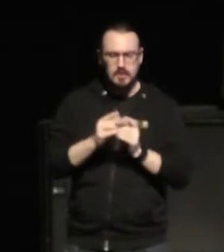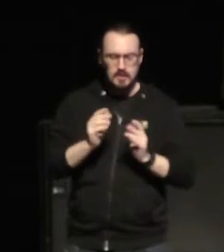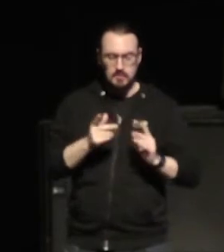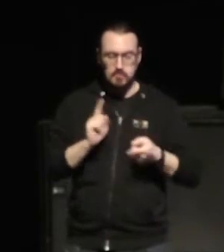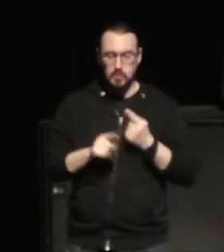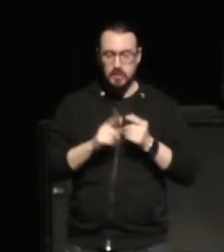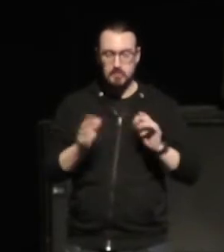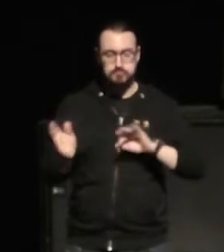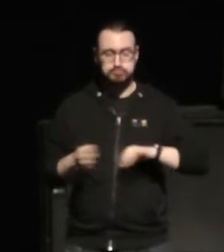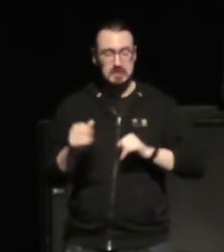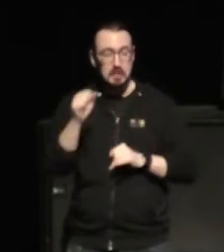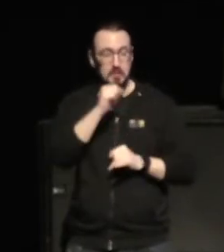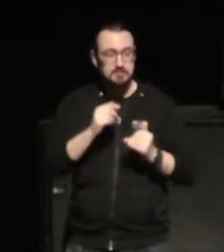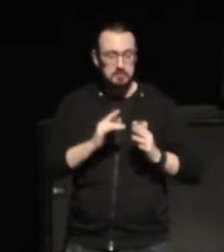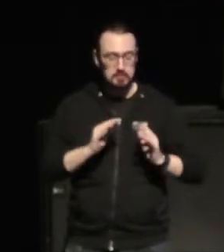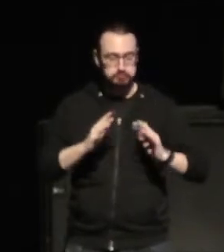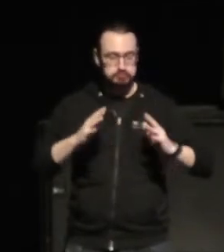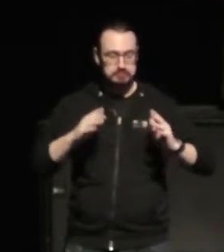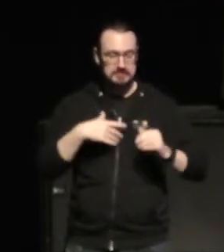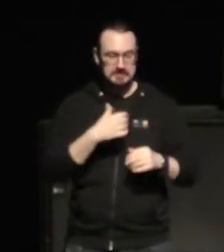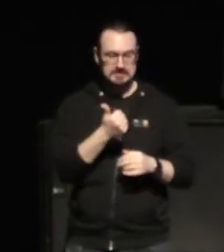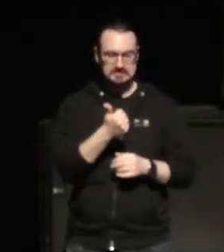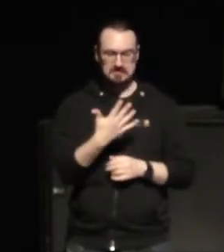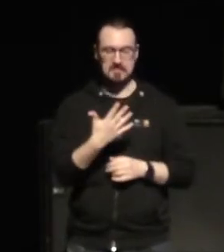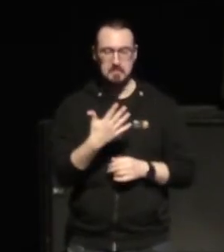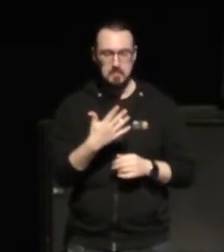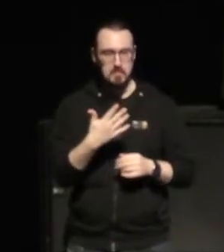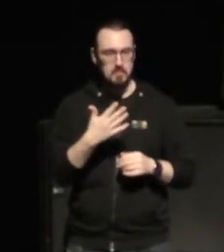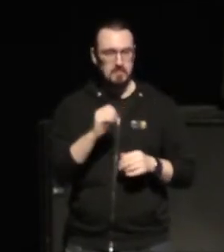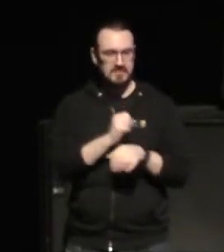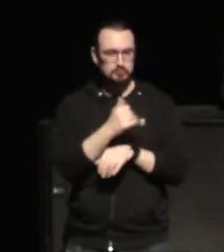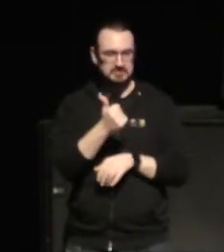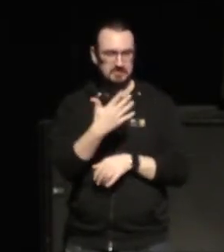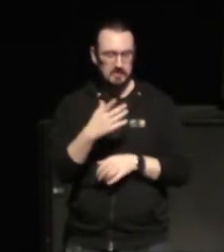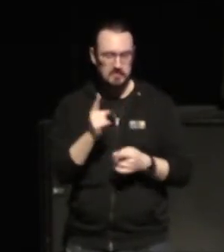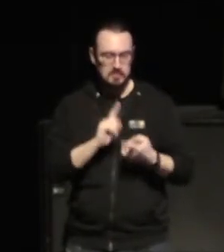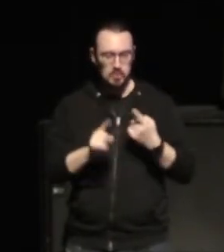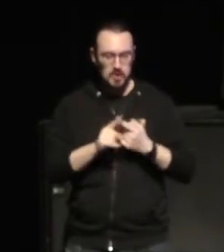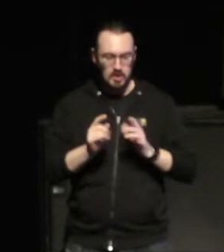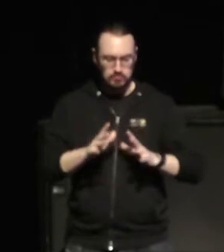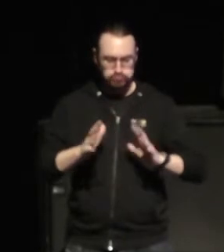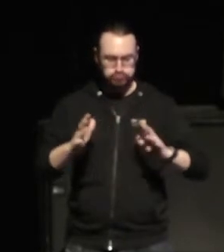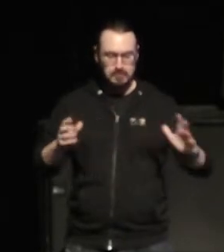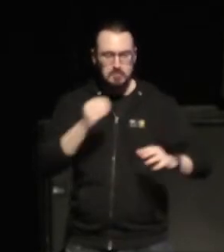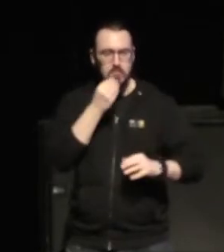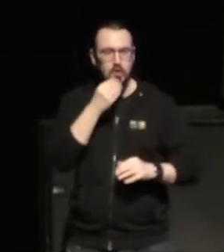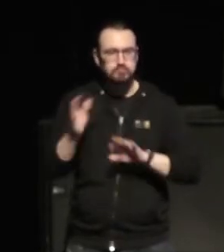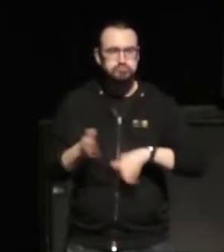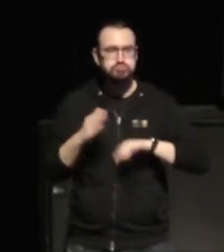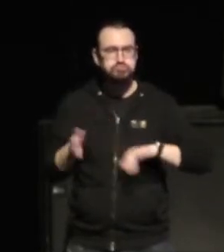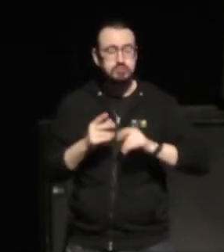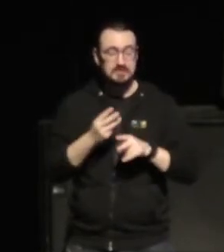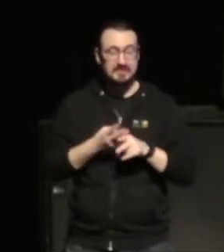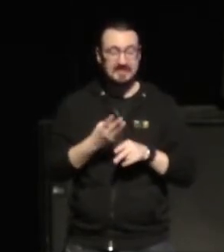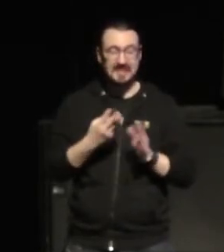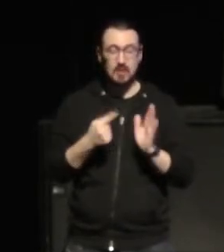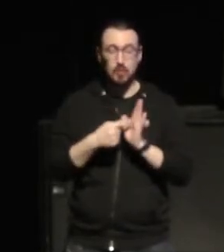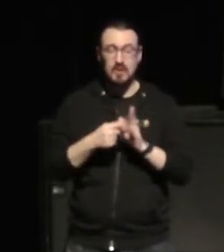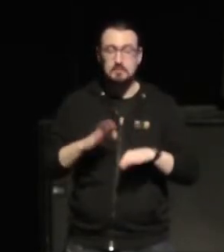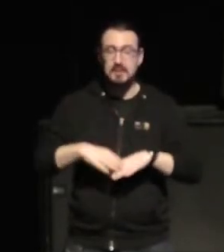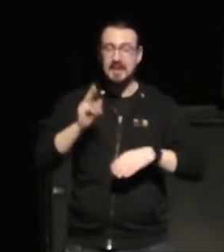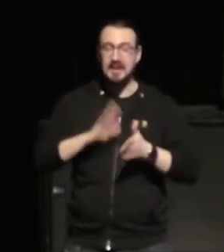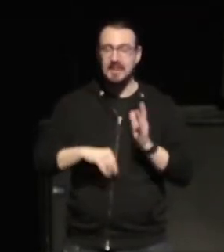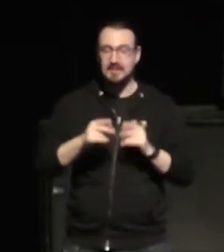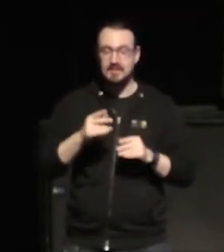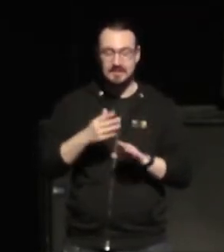of food produced. Since the 1965, we've increased the volume of food produced on planet Earth threefold. So, I mean, this is